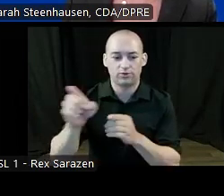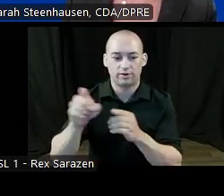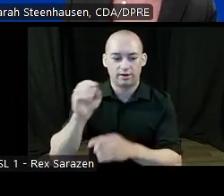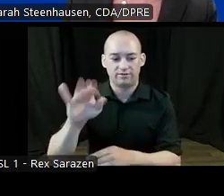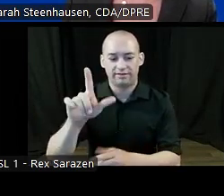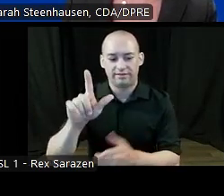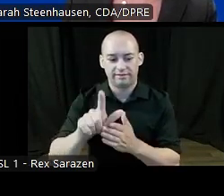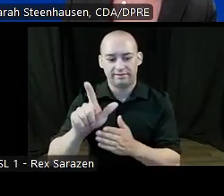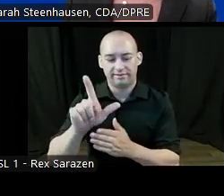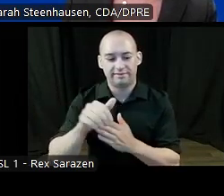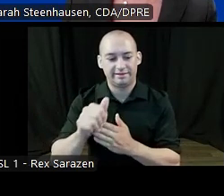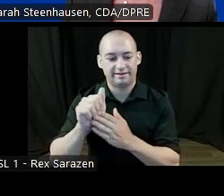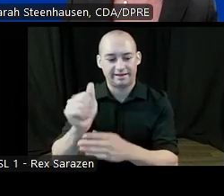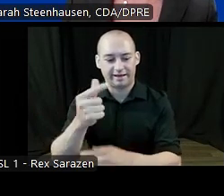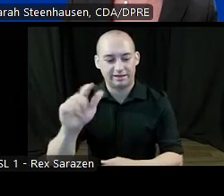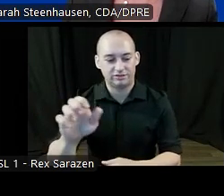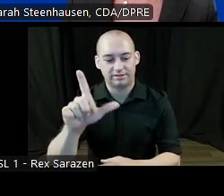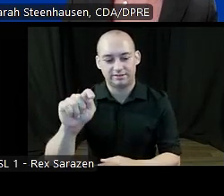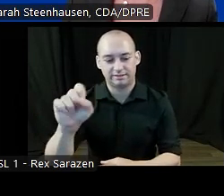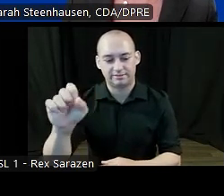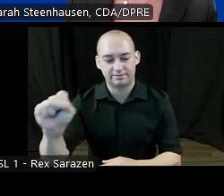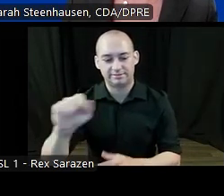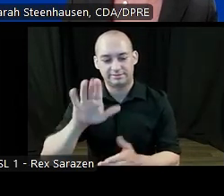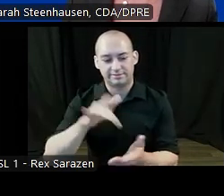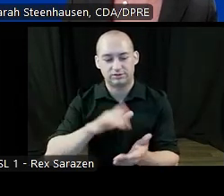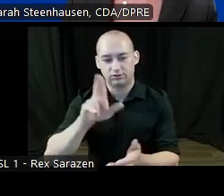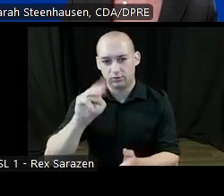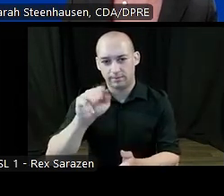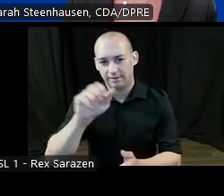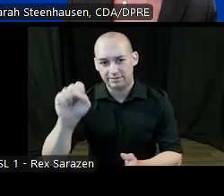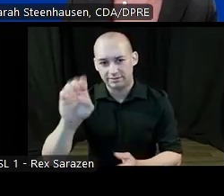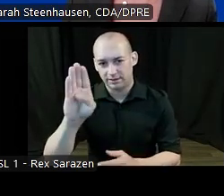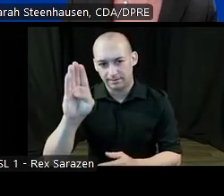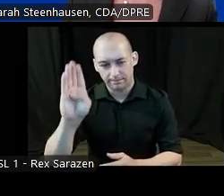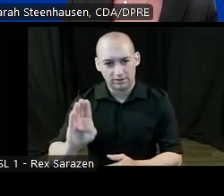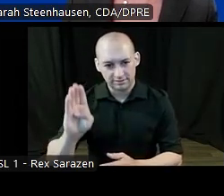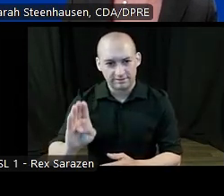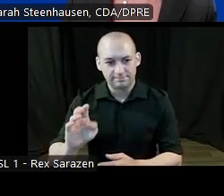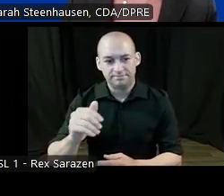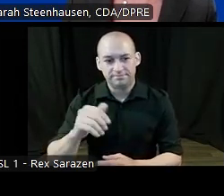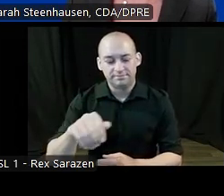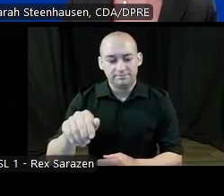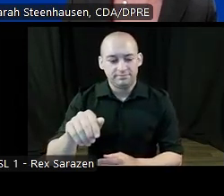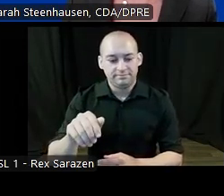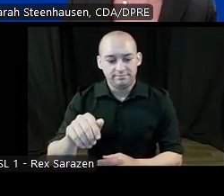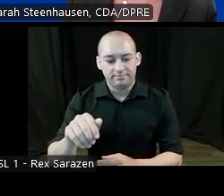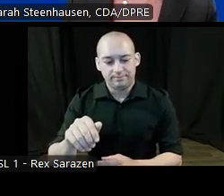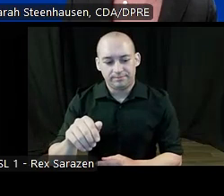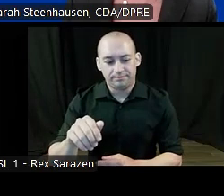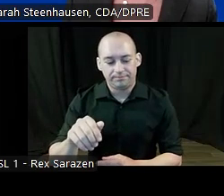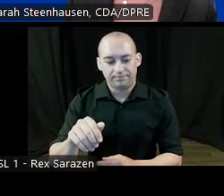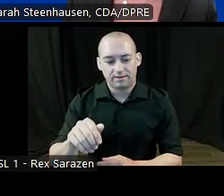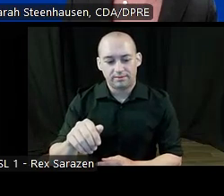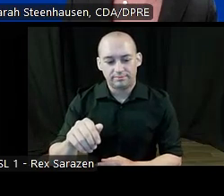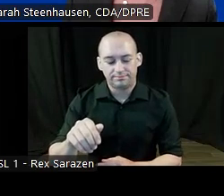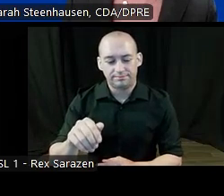LTSS Center at UMass Boston and also professor of gerontology at UMass Boston, while also serving as director